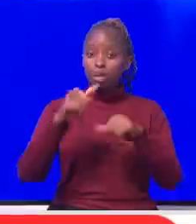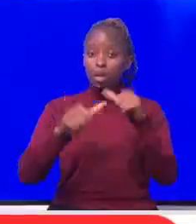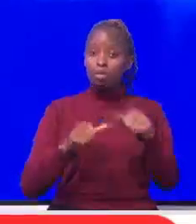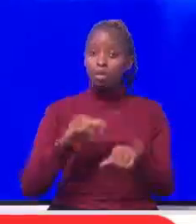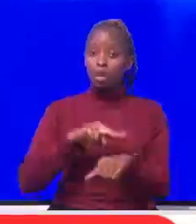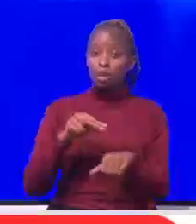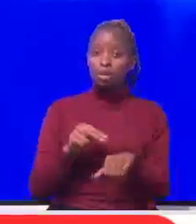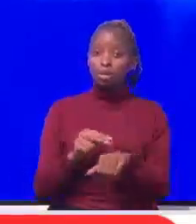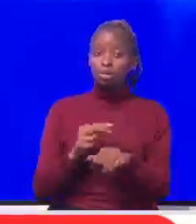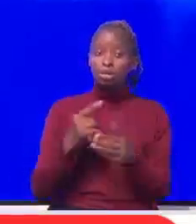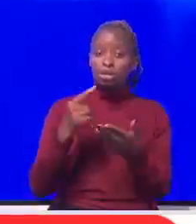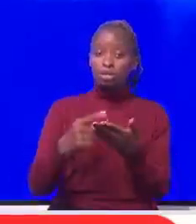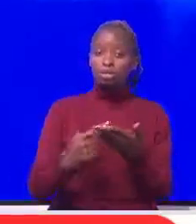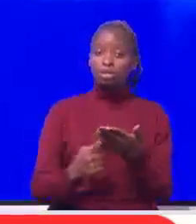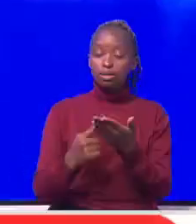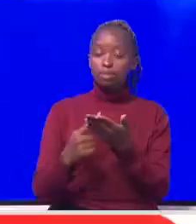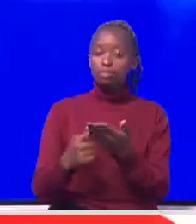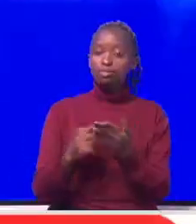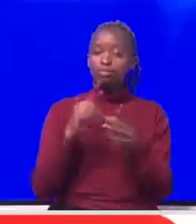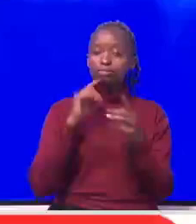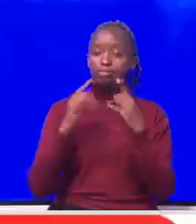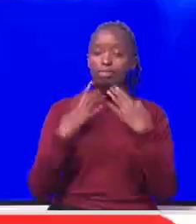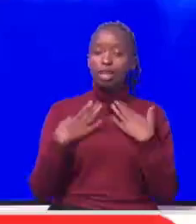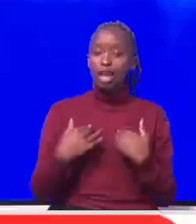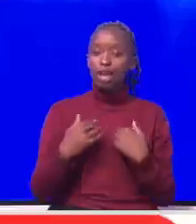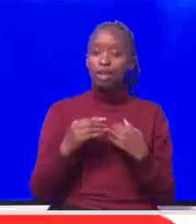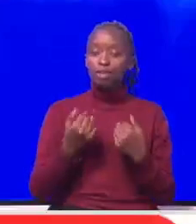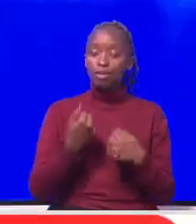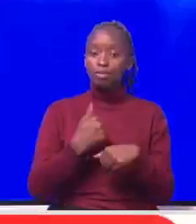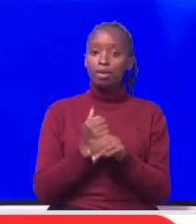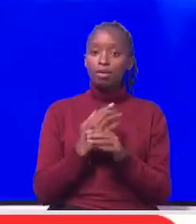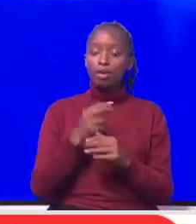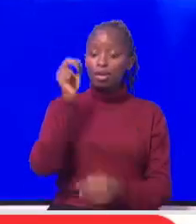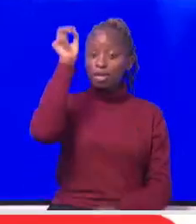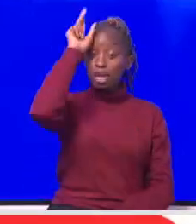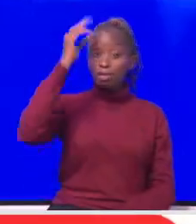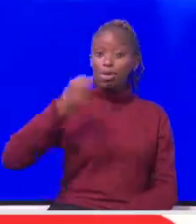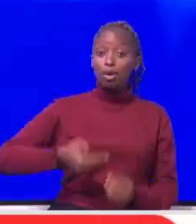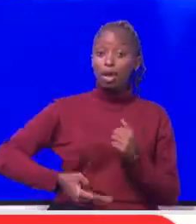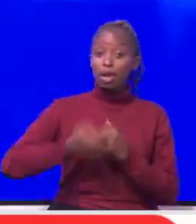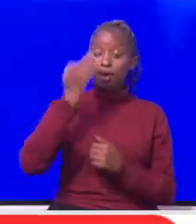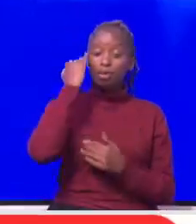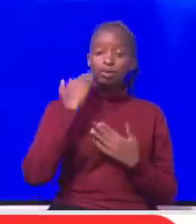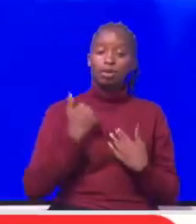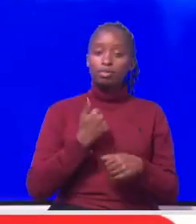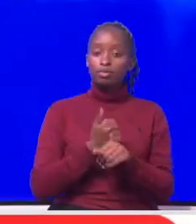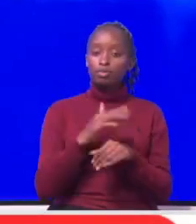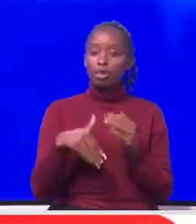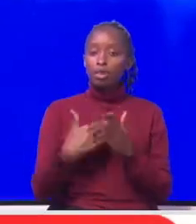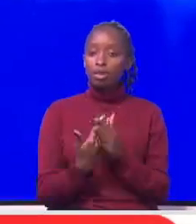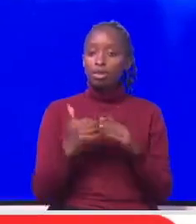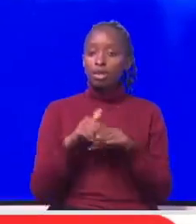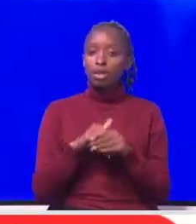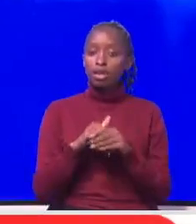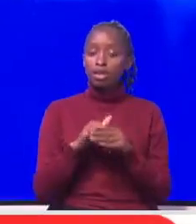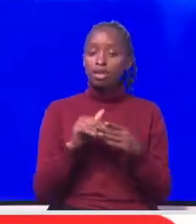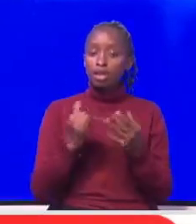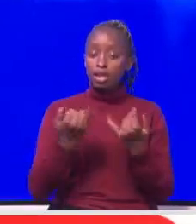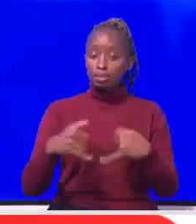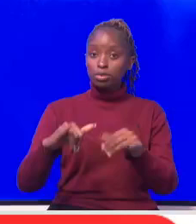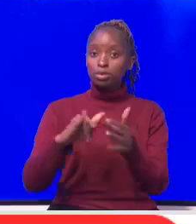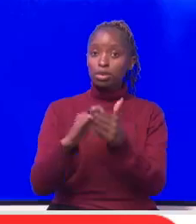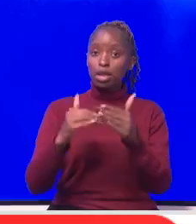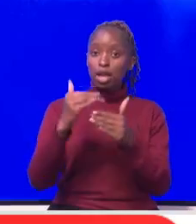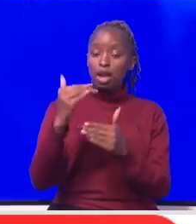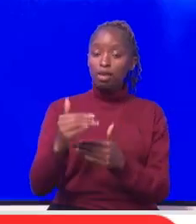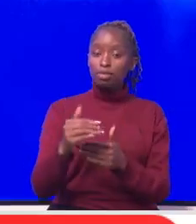Committee report by Parliament, the Kiambu High Court has slammed brakes on the report's implementation after petitioner Michael